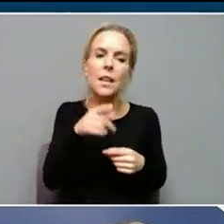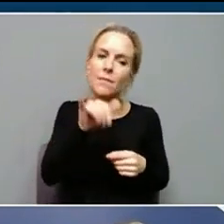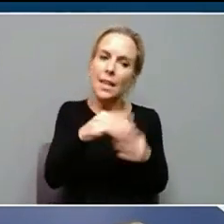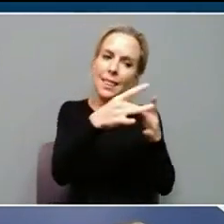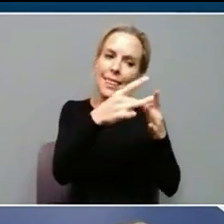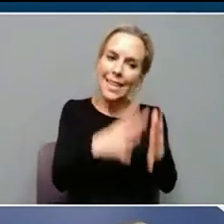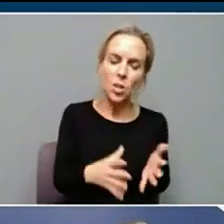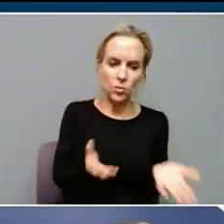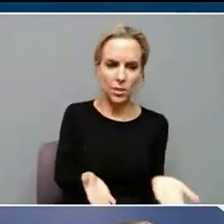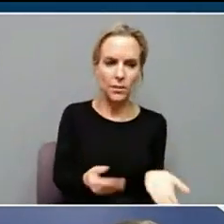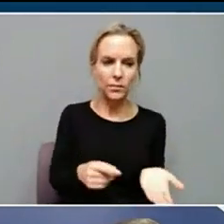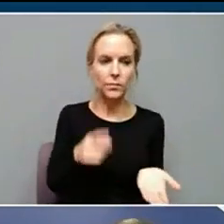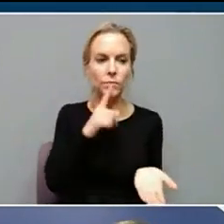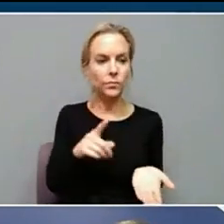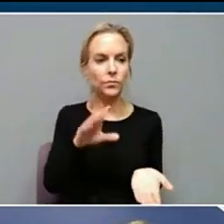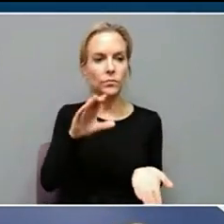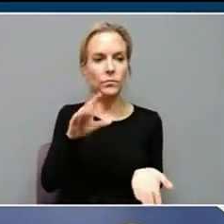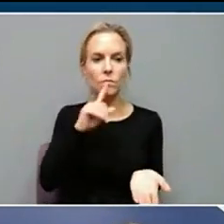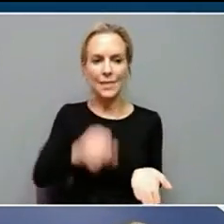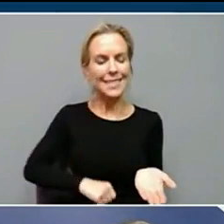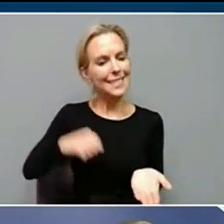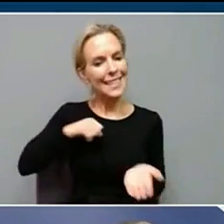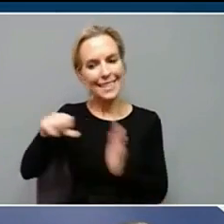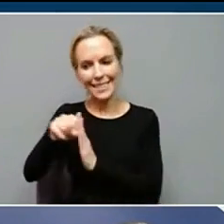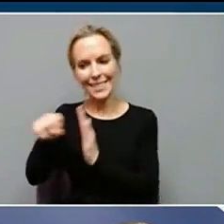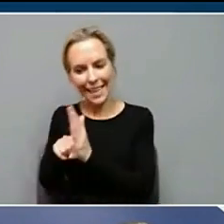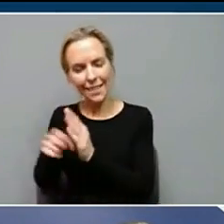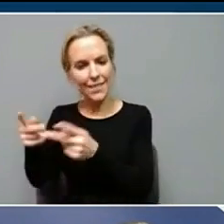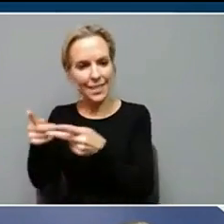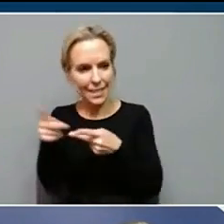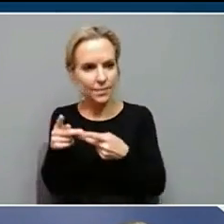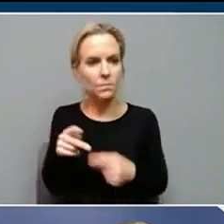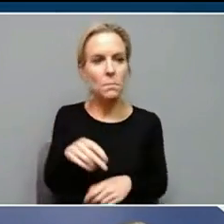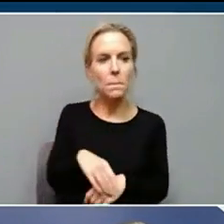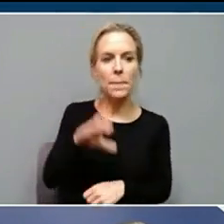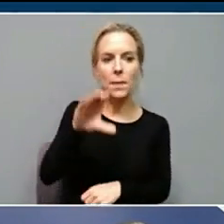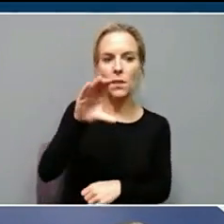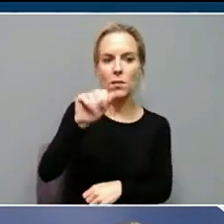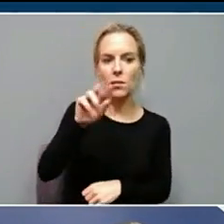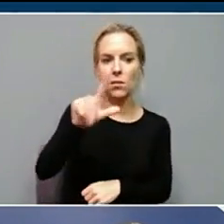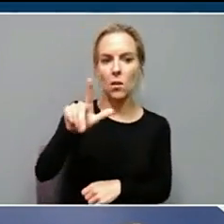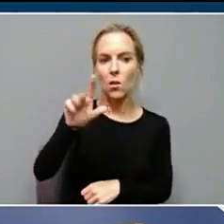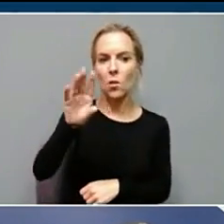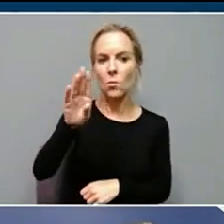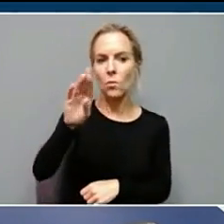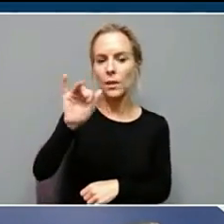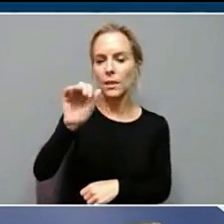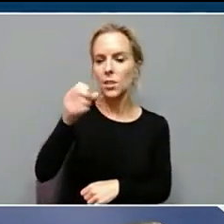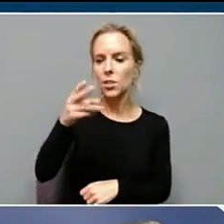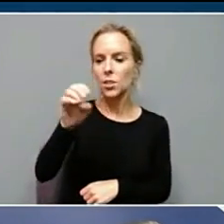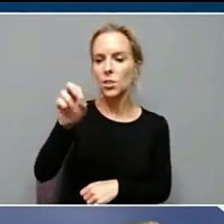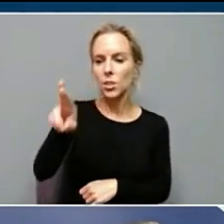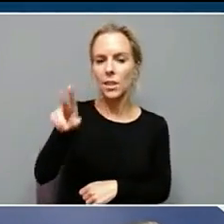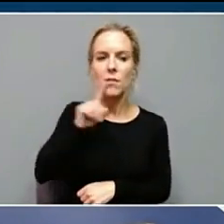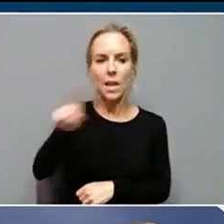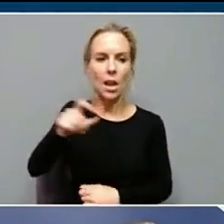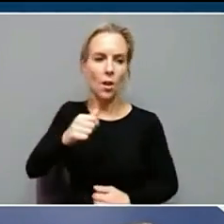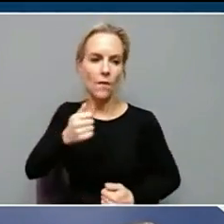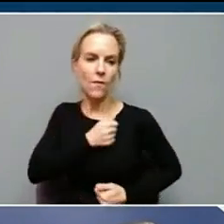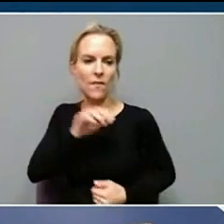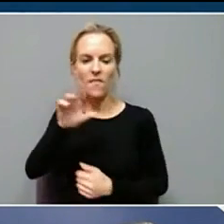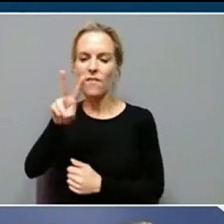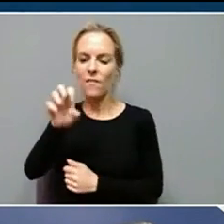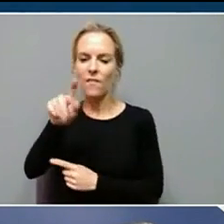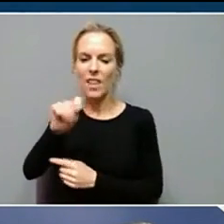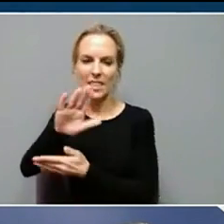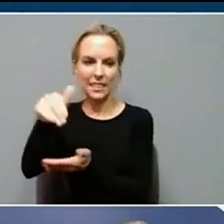of. The Carl M. Beshear, different veterans center in Radcliffe. Again, look at London, the Laurel